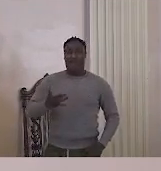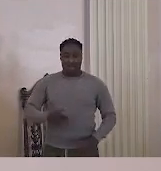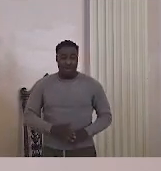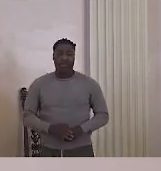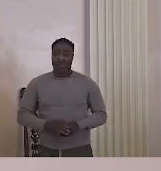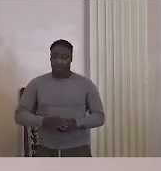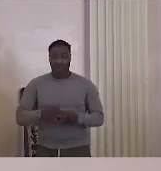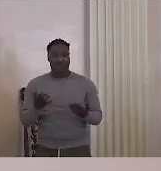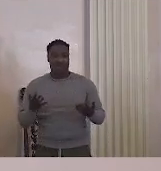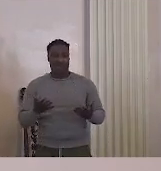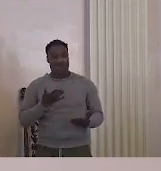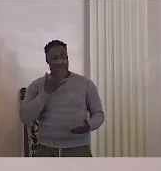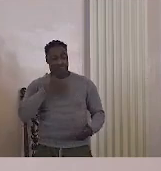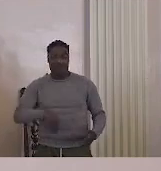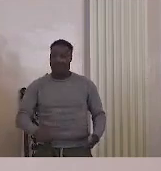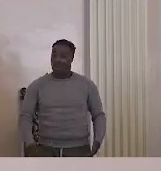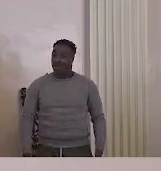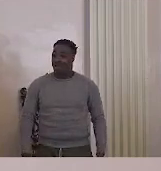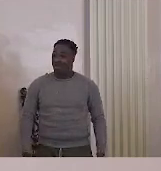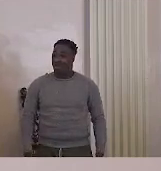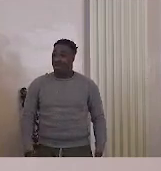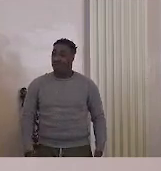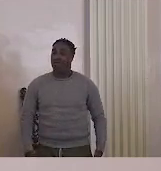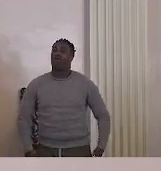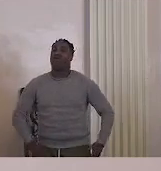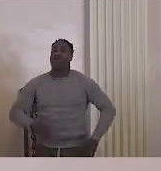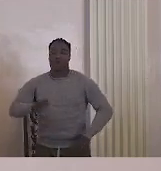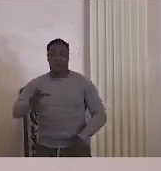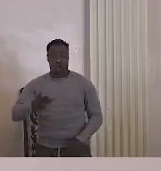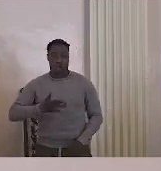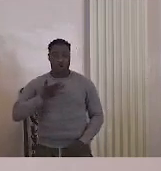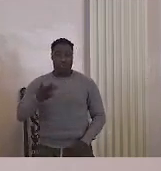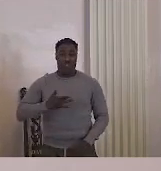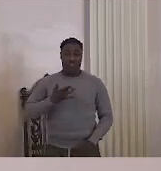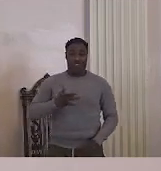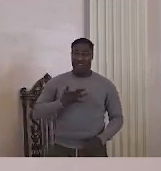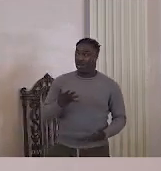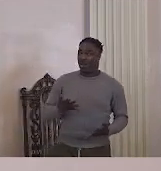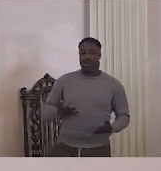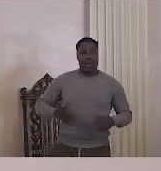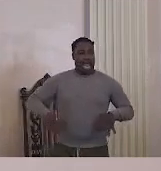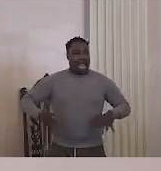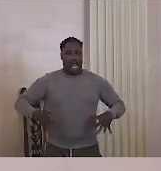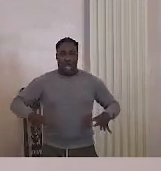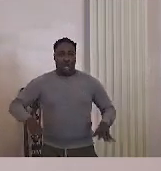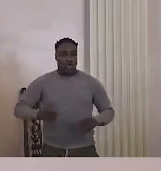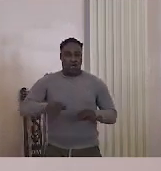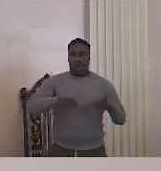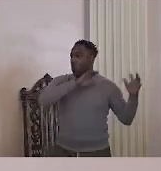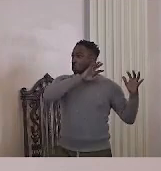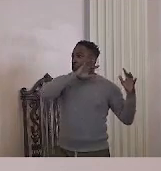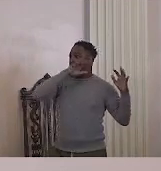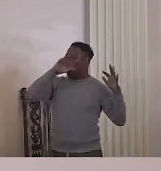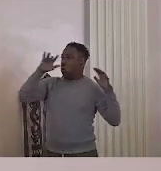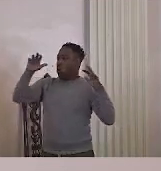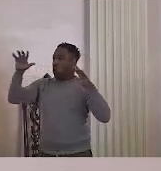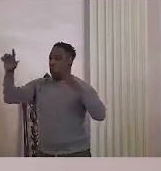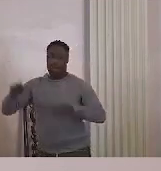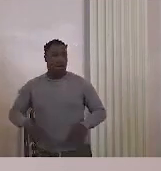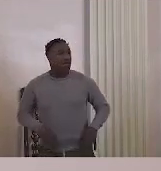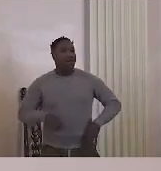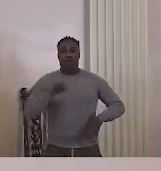zugunru, a new word for me, the migratory restlessness. And you are eager,